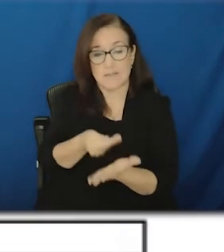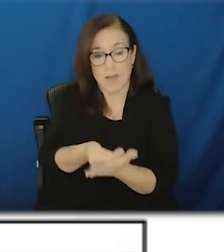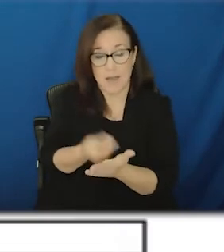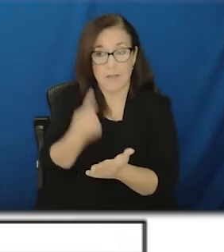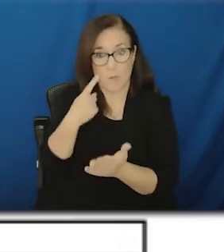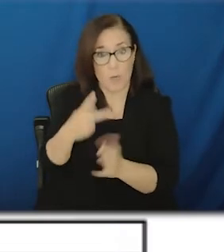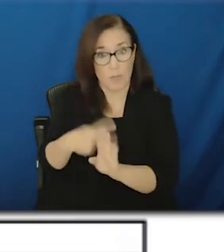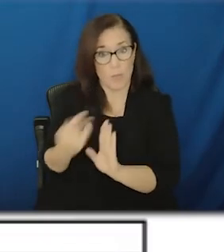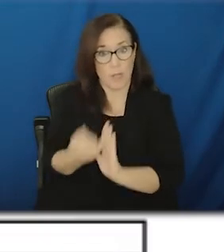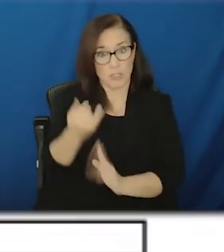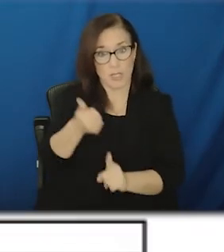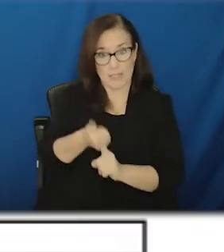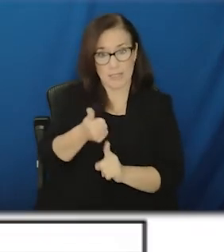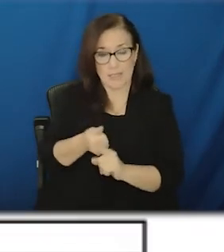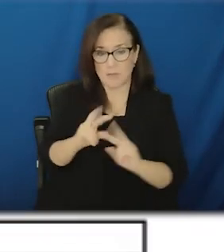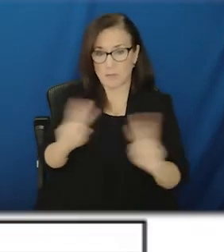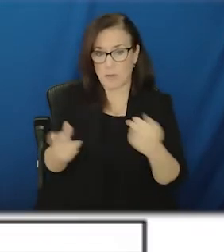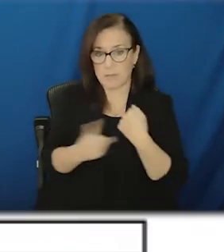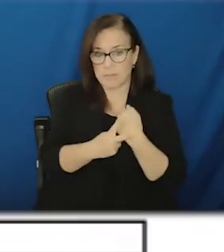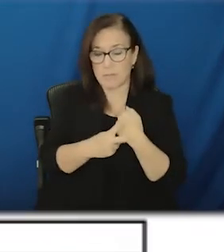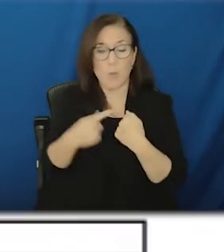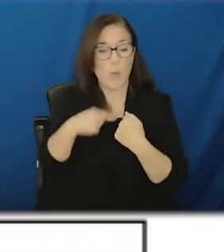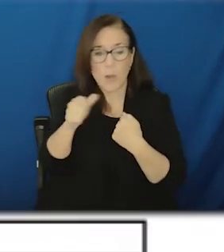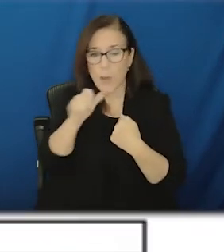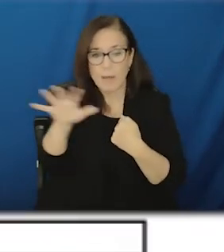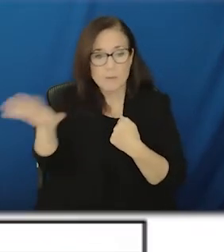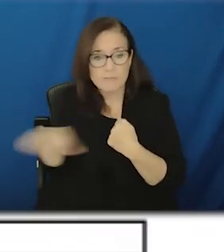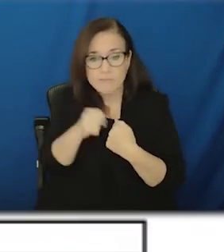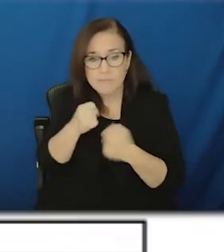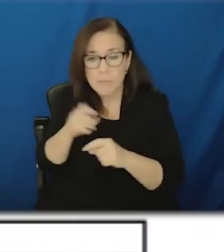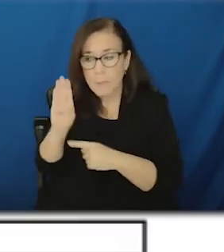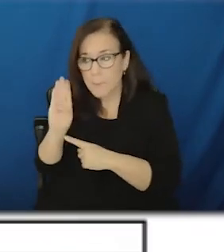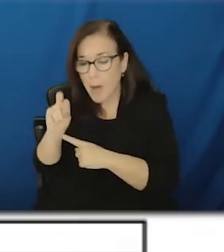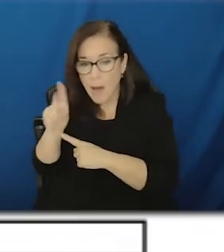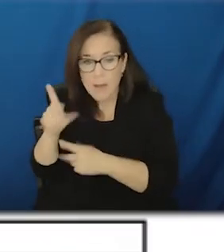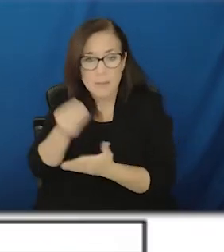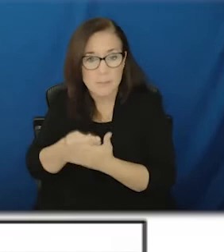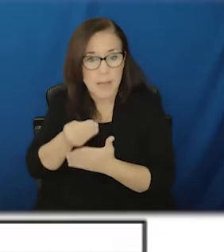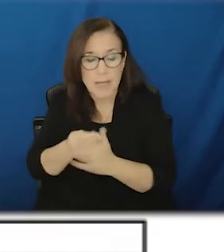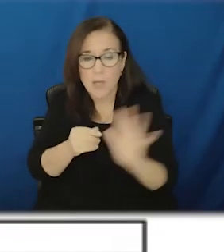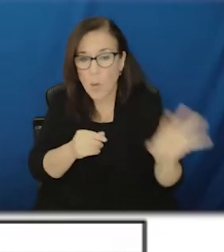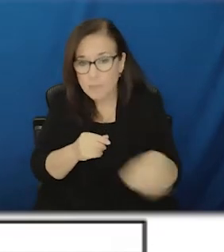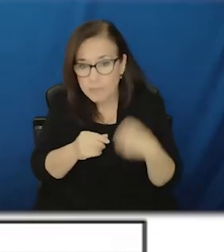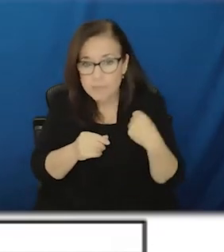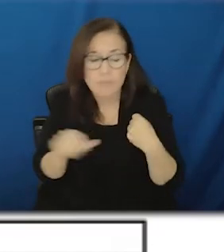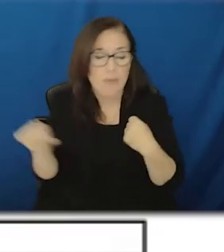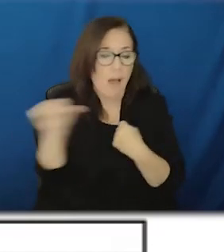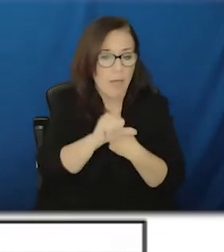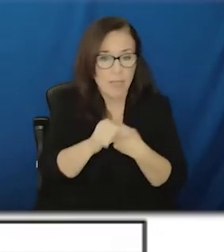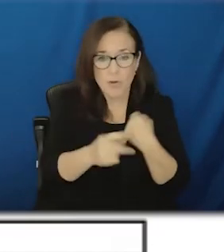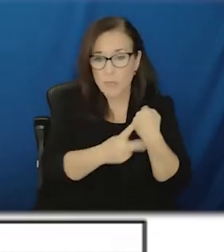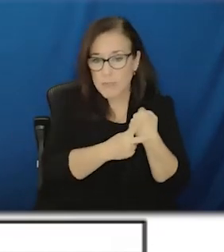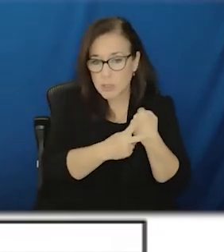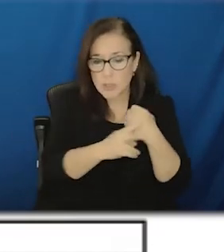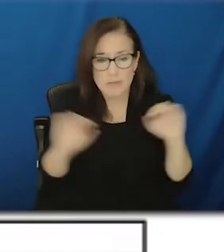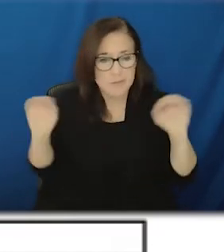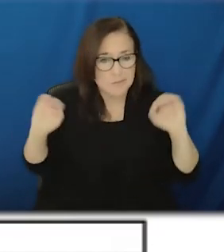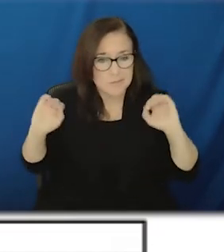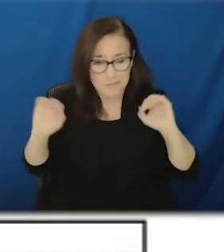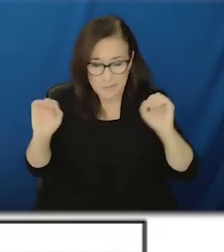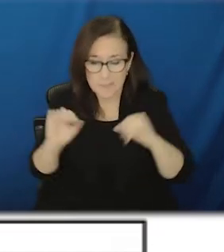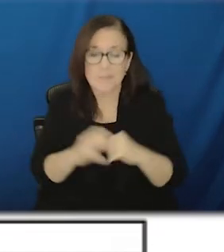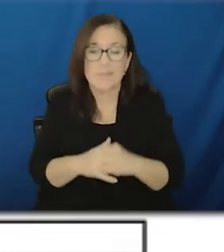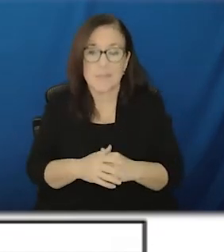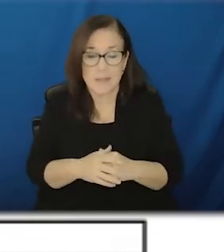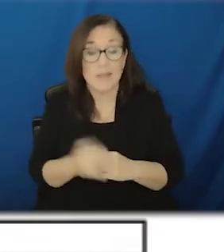losing further bond money or coming out of general fund or any other funding sources to take care of that project. If